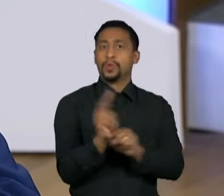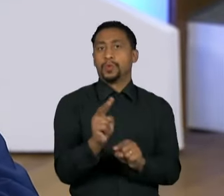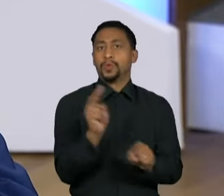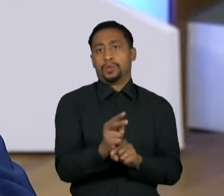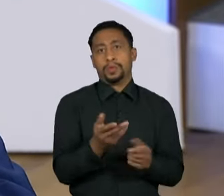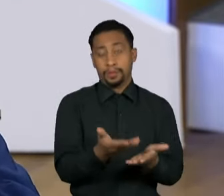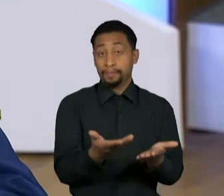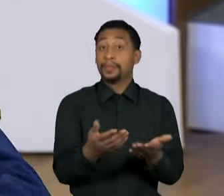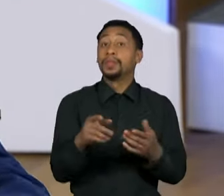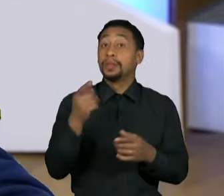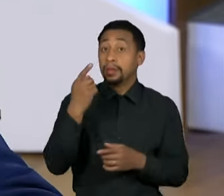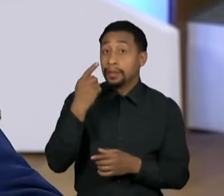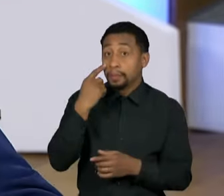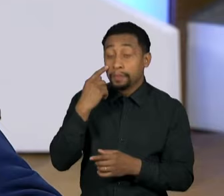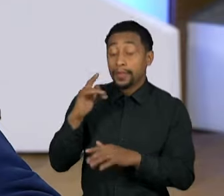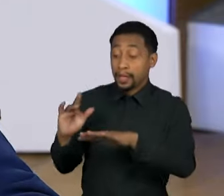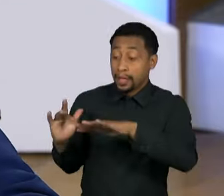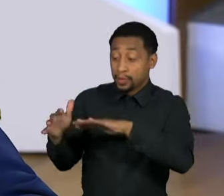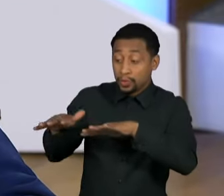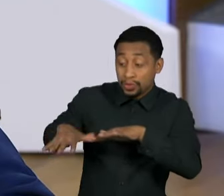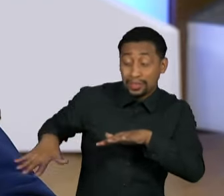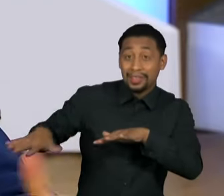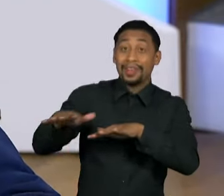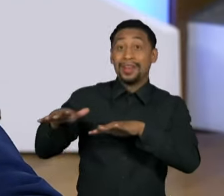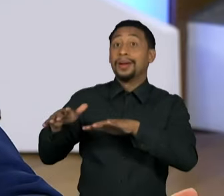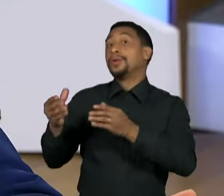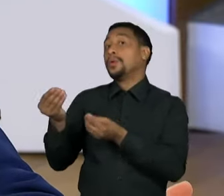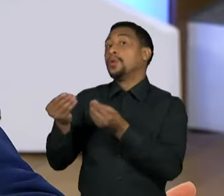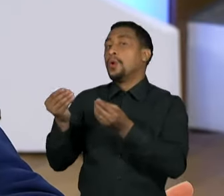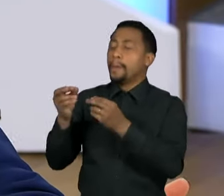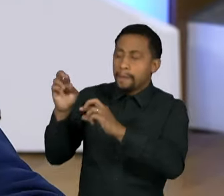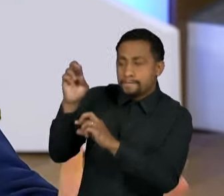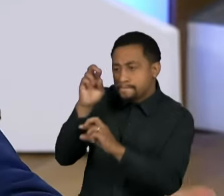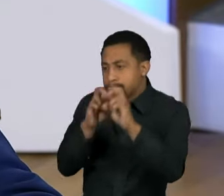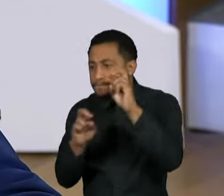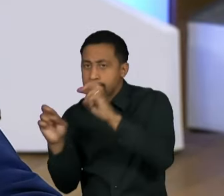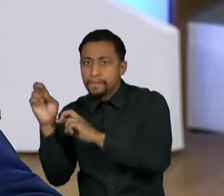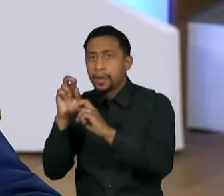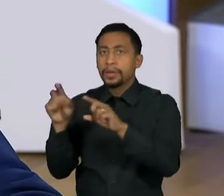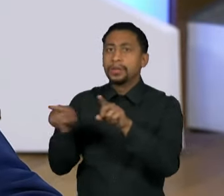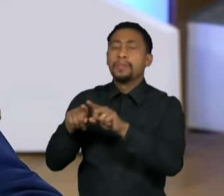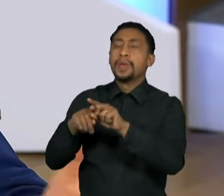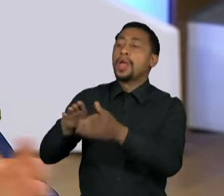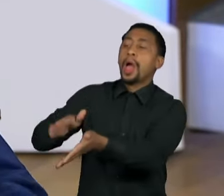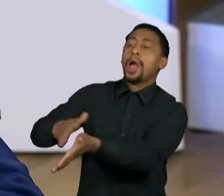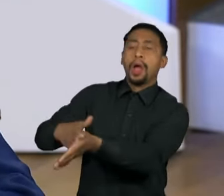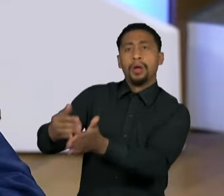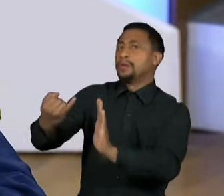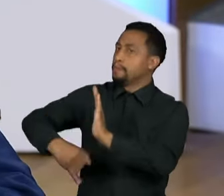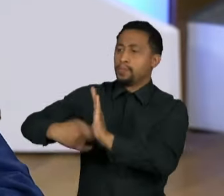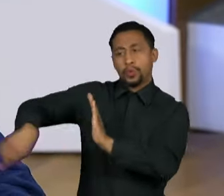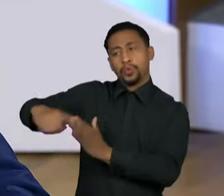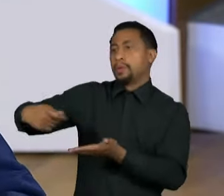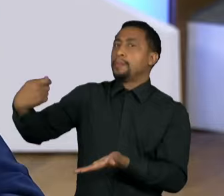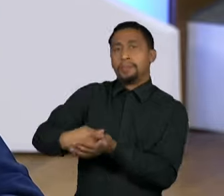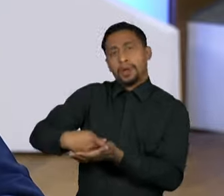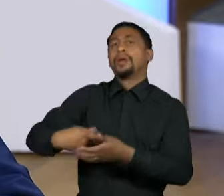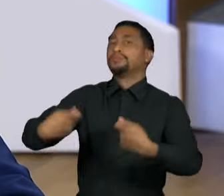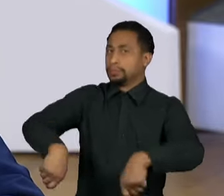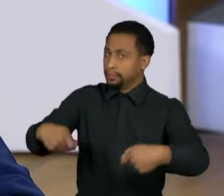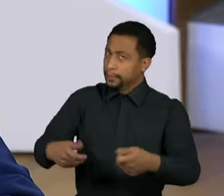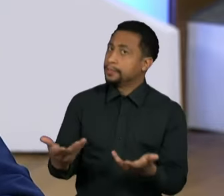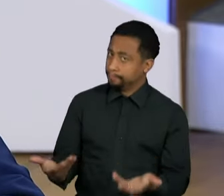social media, using the tax system. One proposal that I think is well worth considering is